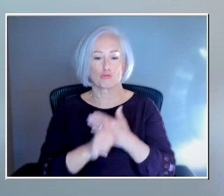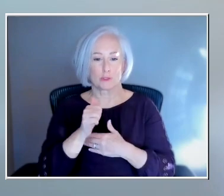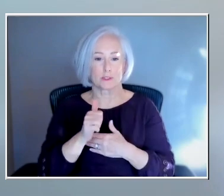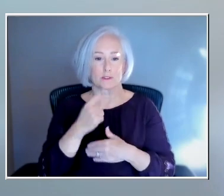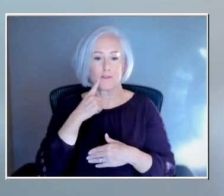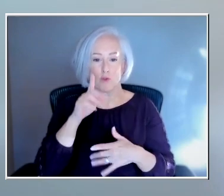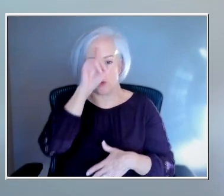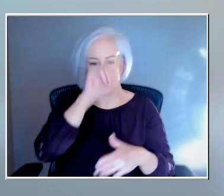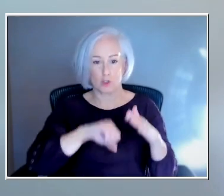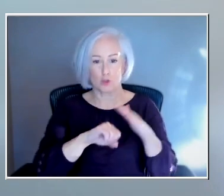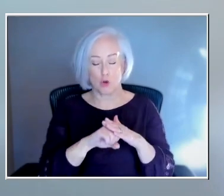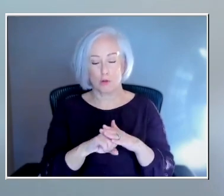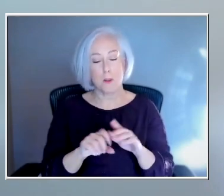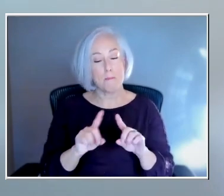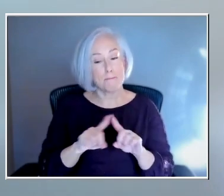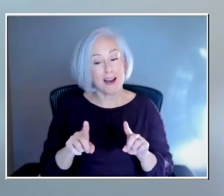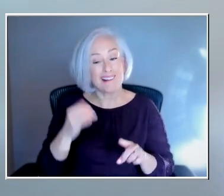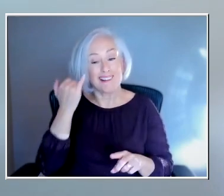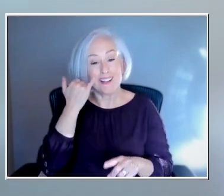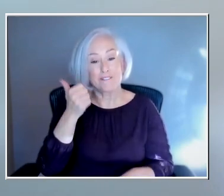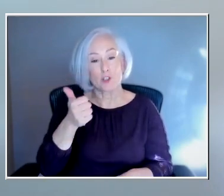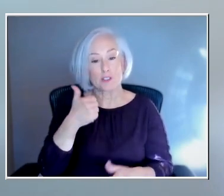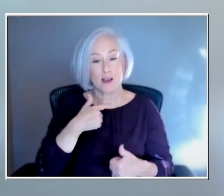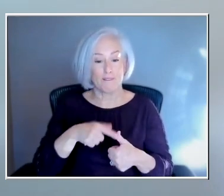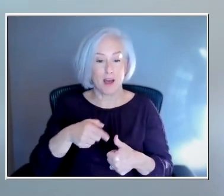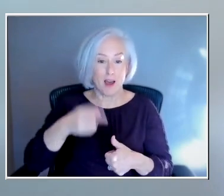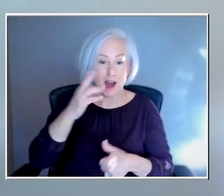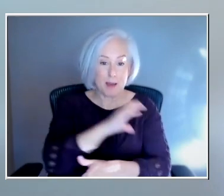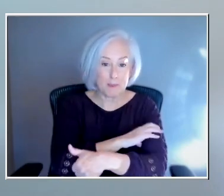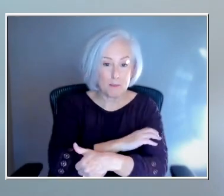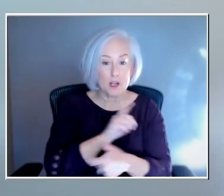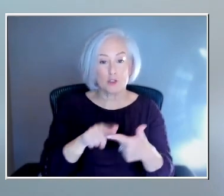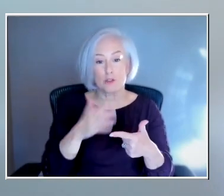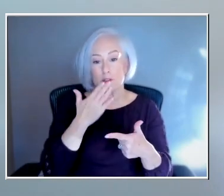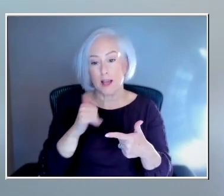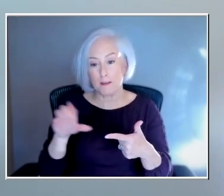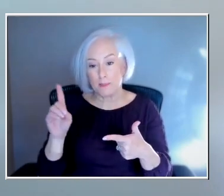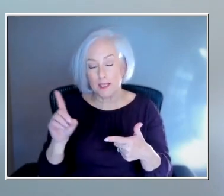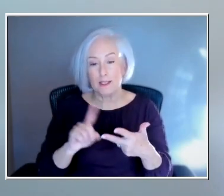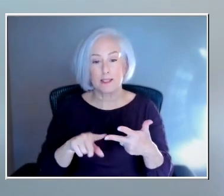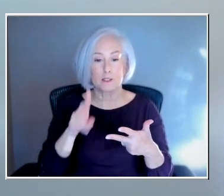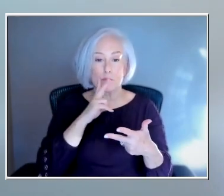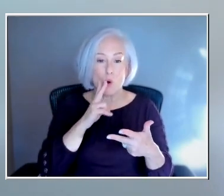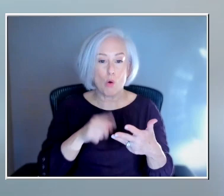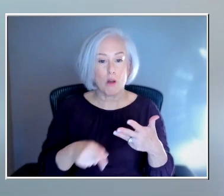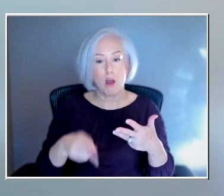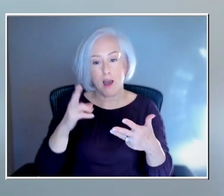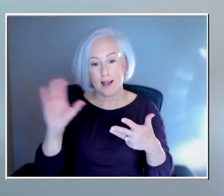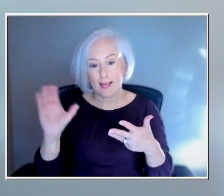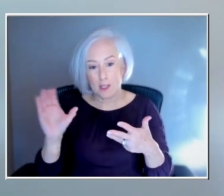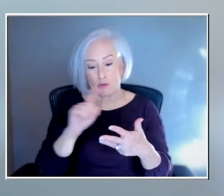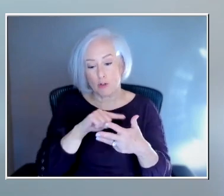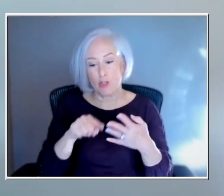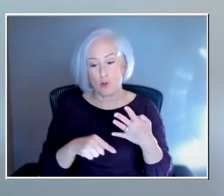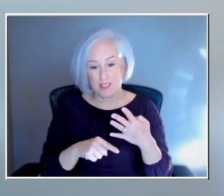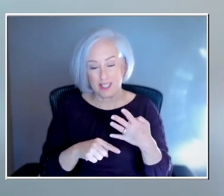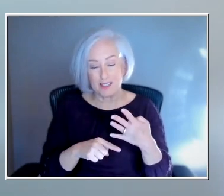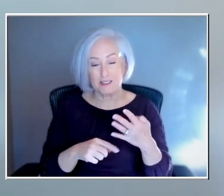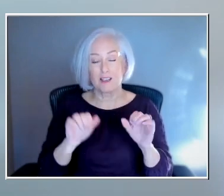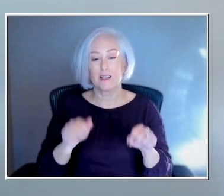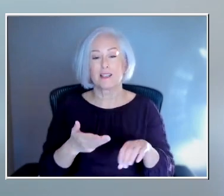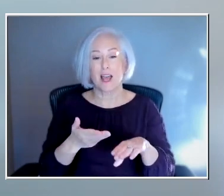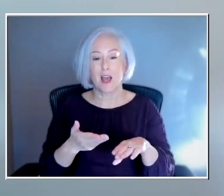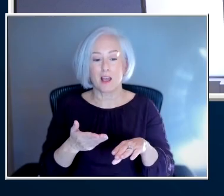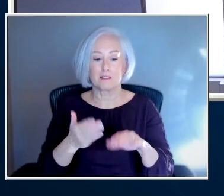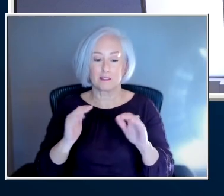before. If you have high blood pressure, if you have diabetes, if you're a smoker, if you have high cholesterol, those things can all increase your risk to have